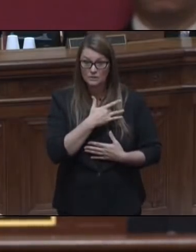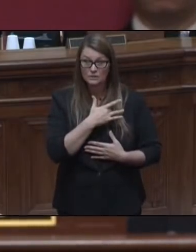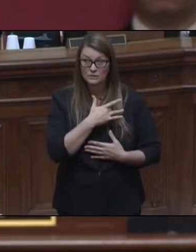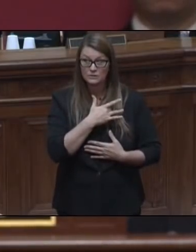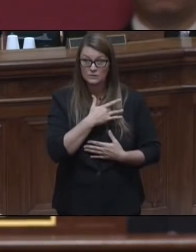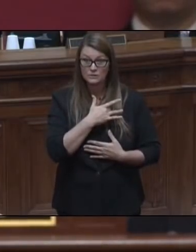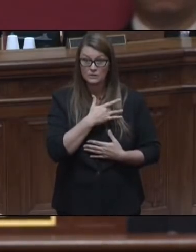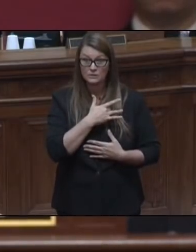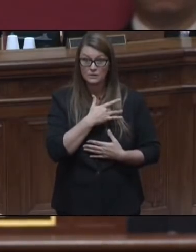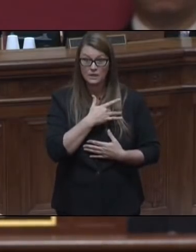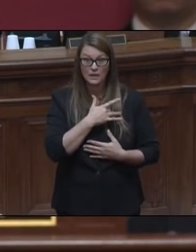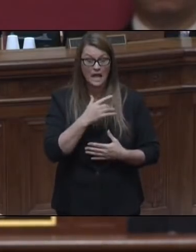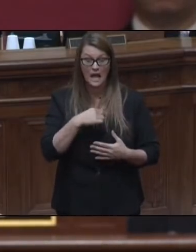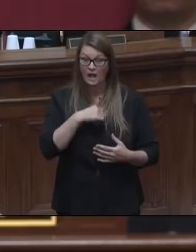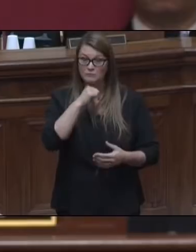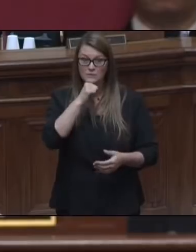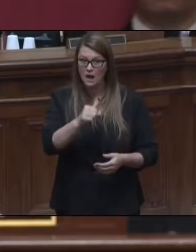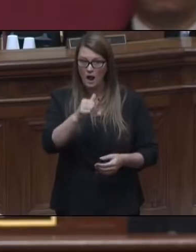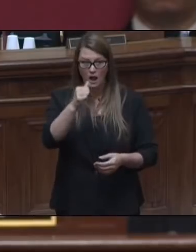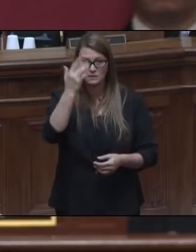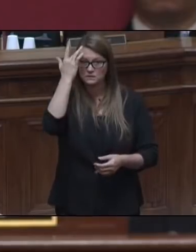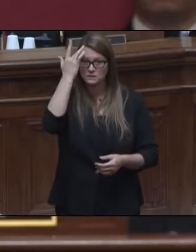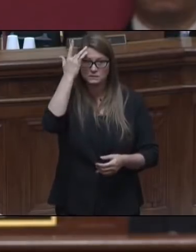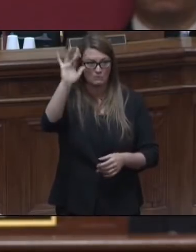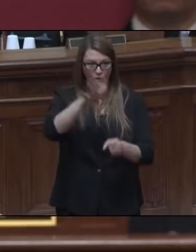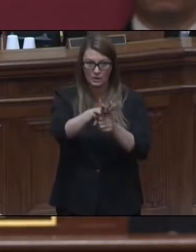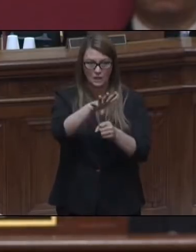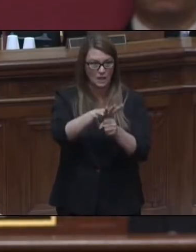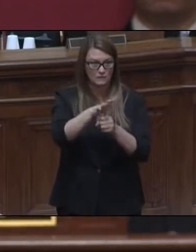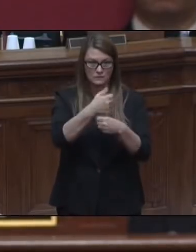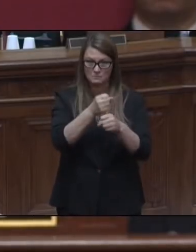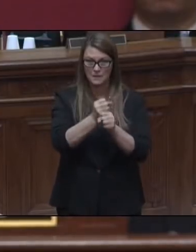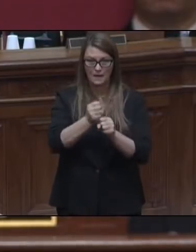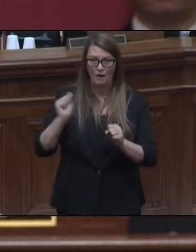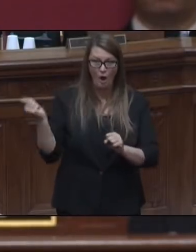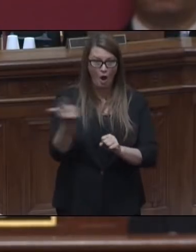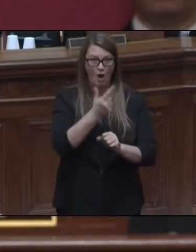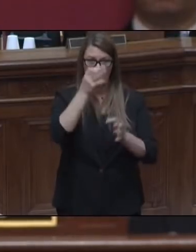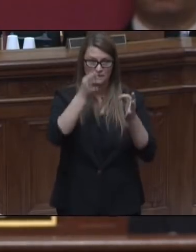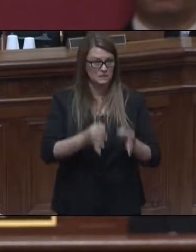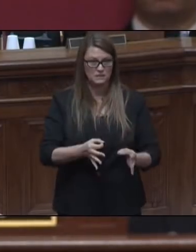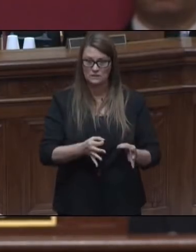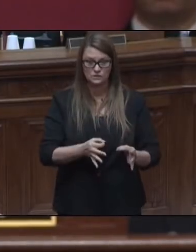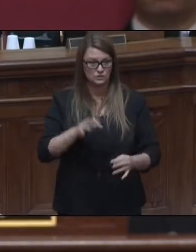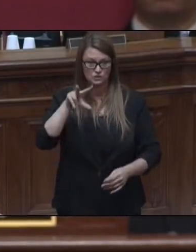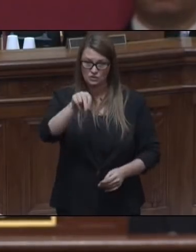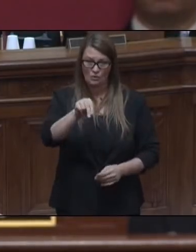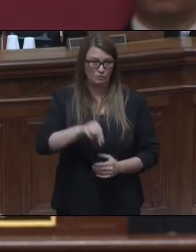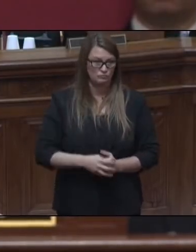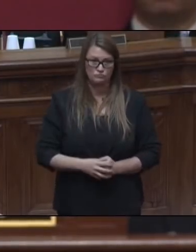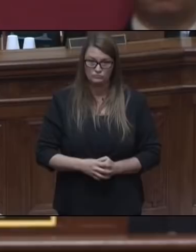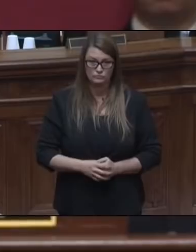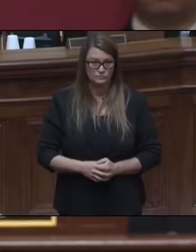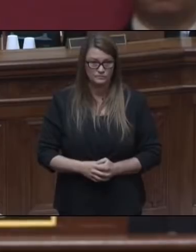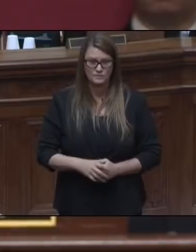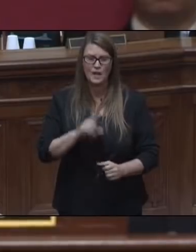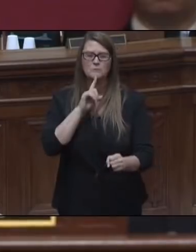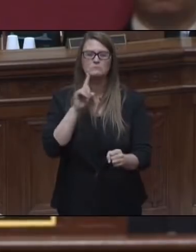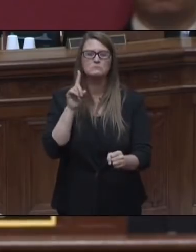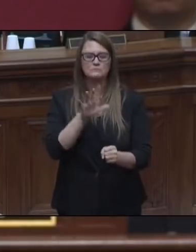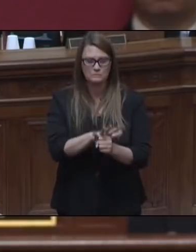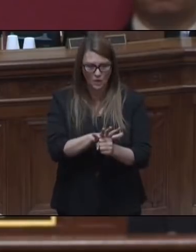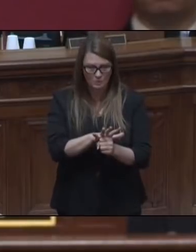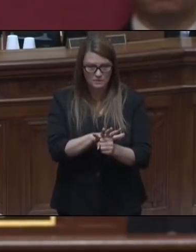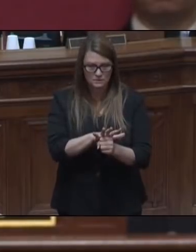nowhere close to smart enough to have made the decisions that we made. There's no way. I'll promise you, I